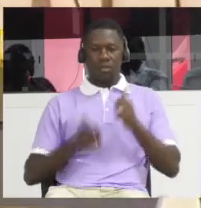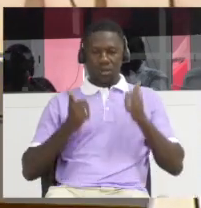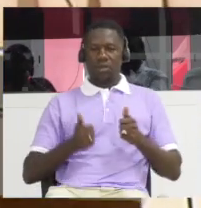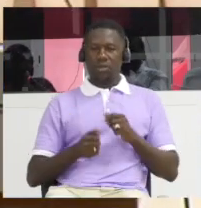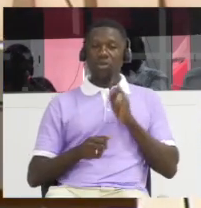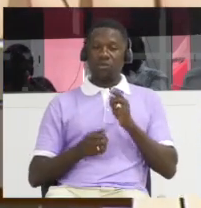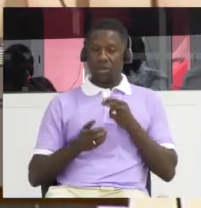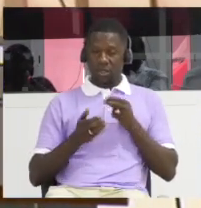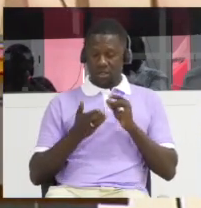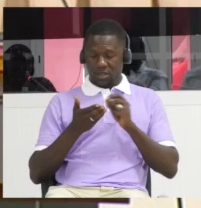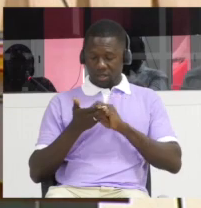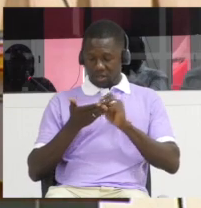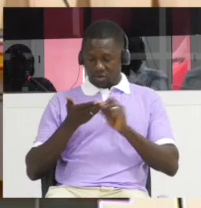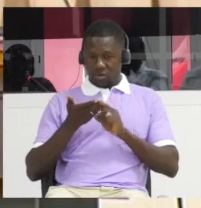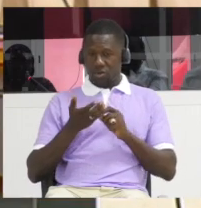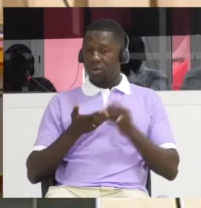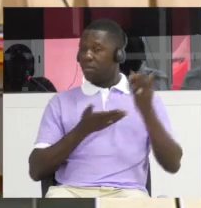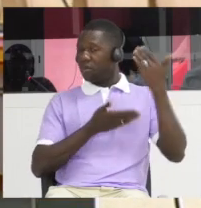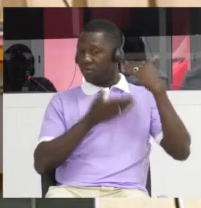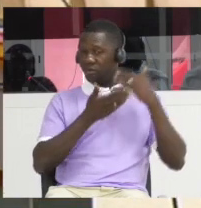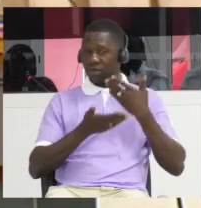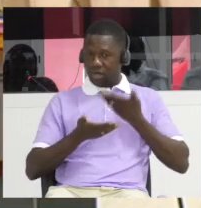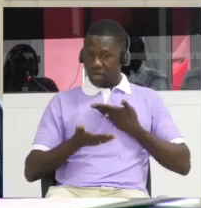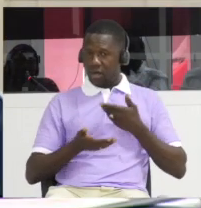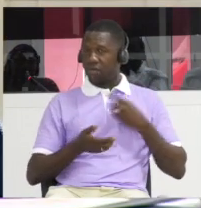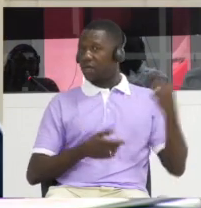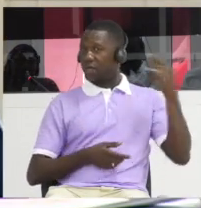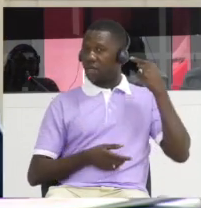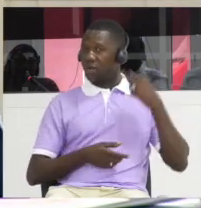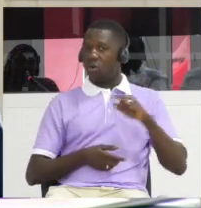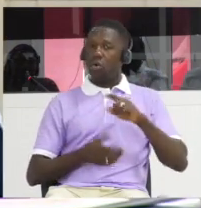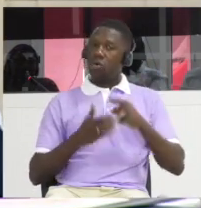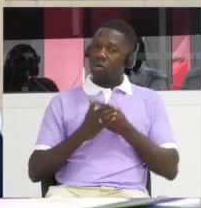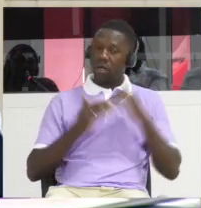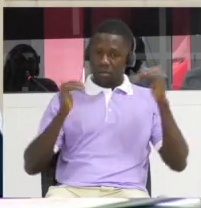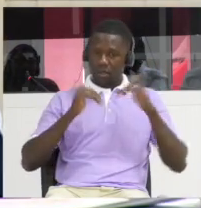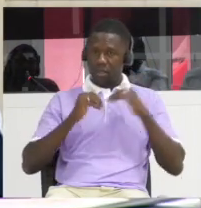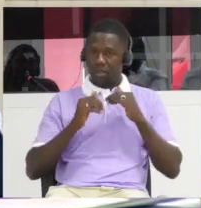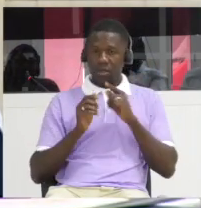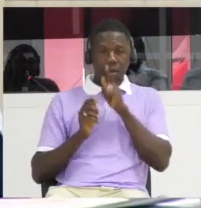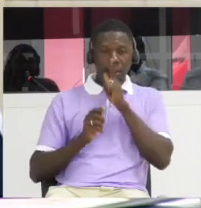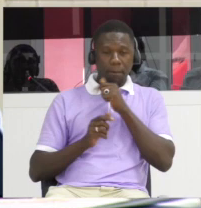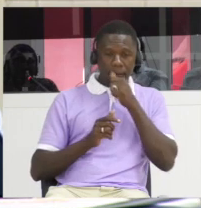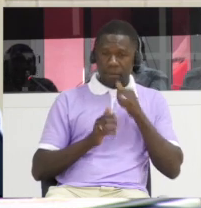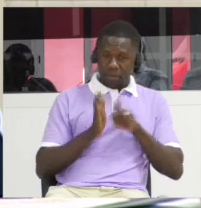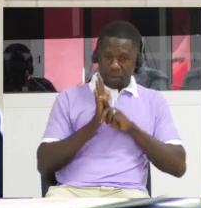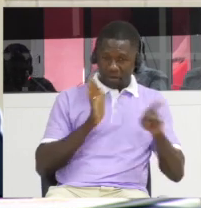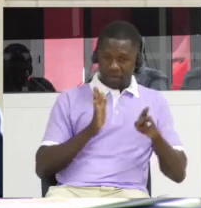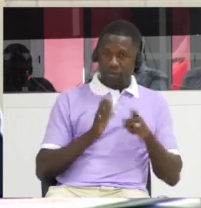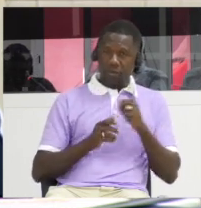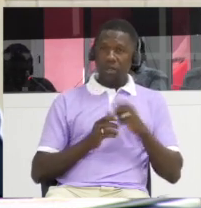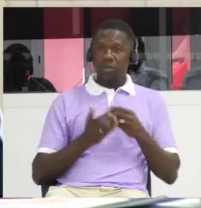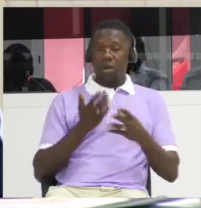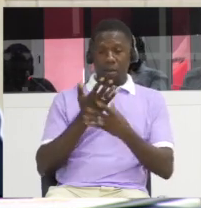Mr. Chair, just for the record, we have previously had a hearing or a meeting in camera